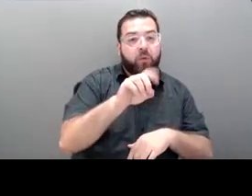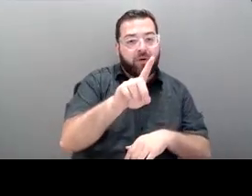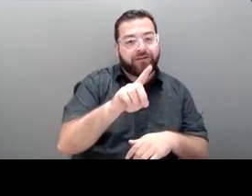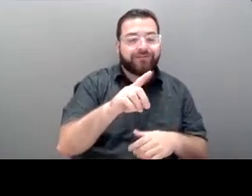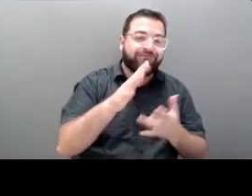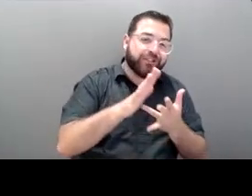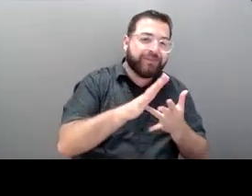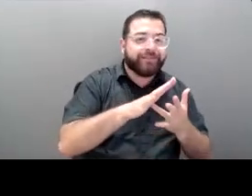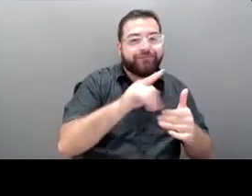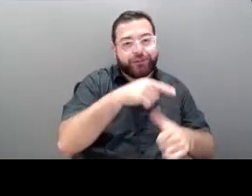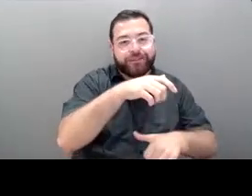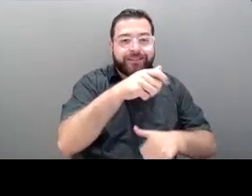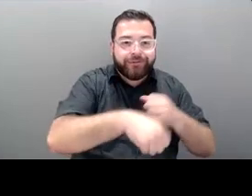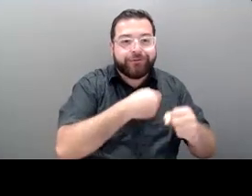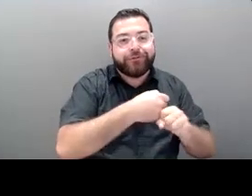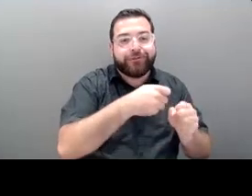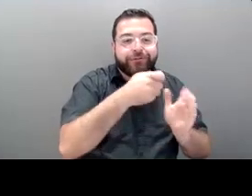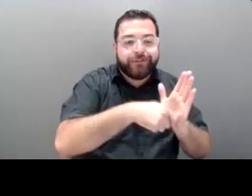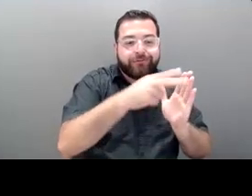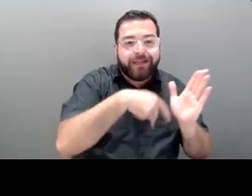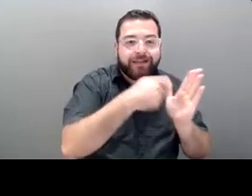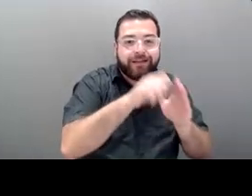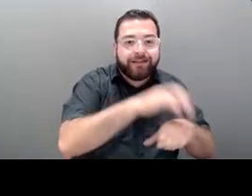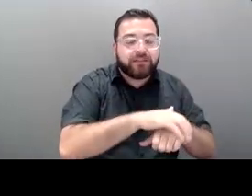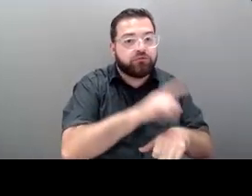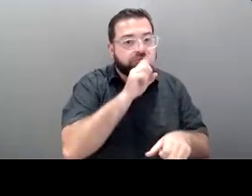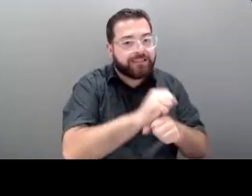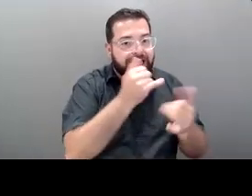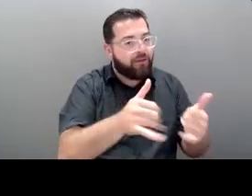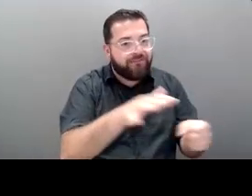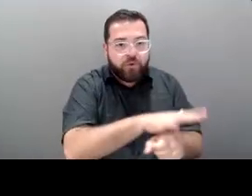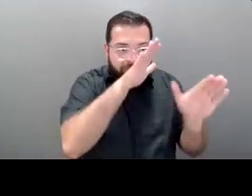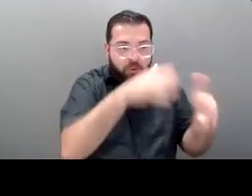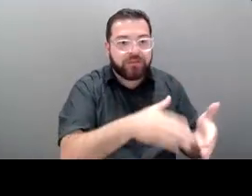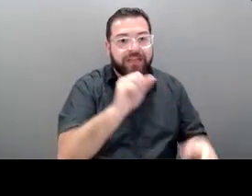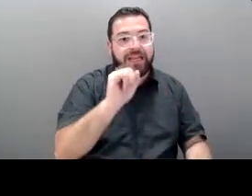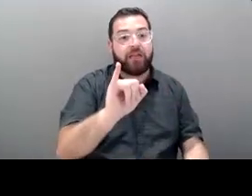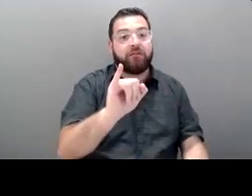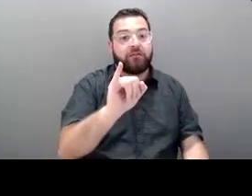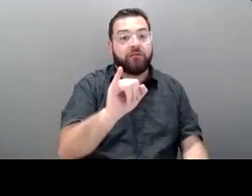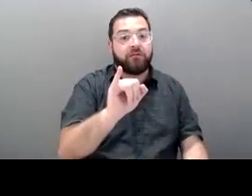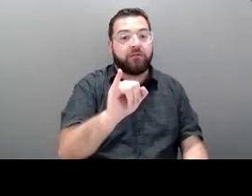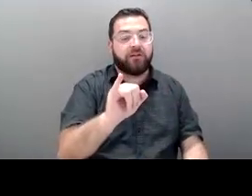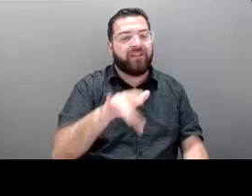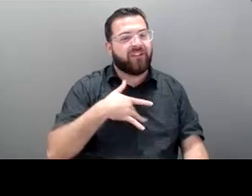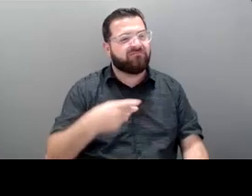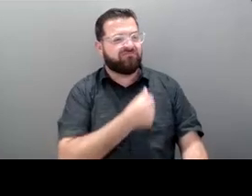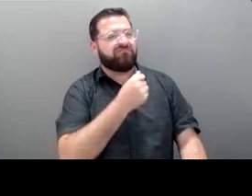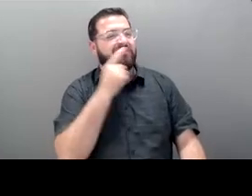year comp, is now totally just focused on AI, which I was really bummed about because I really liked my old course,